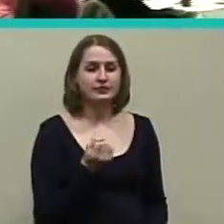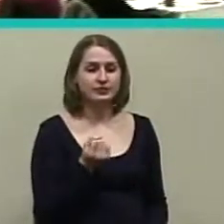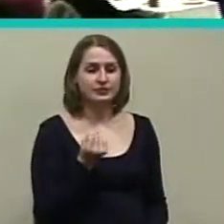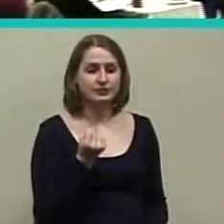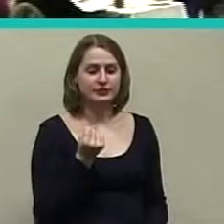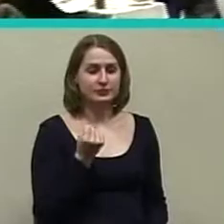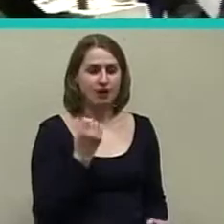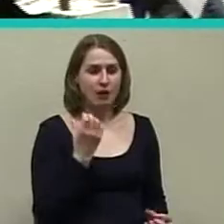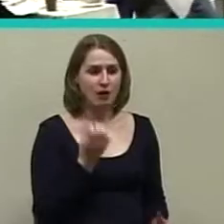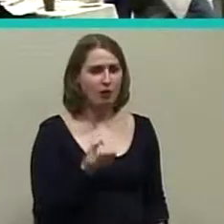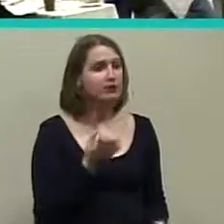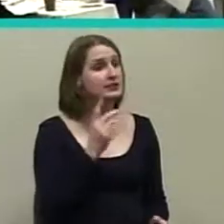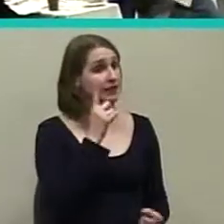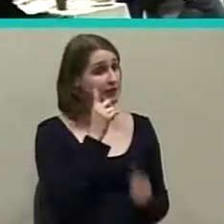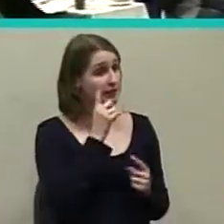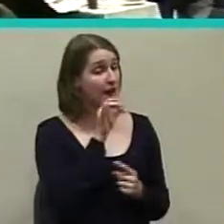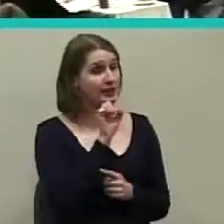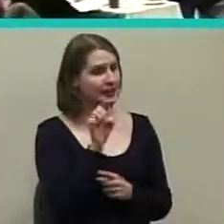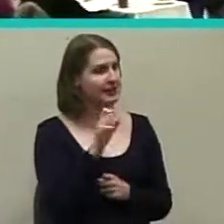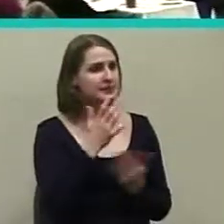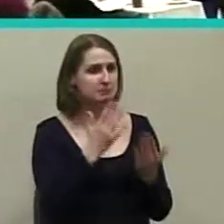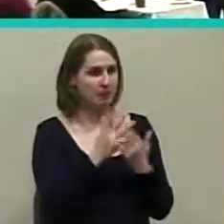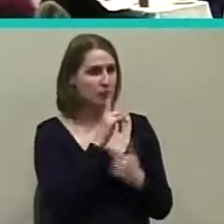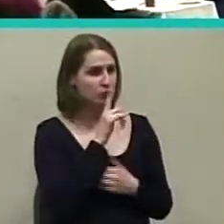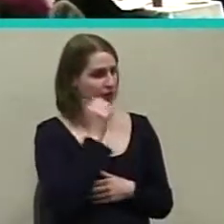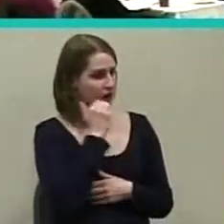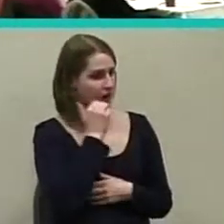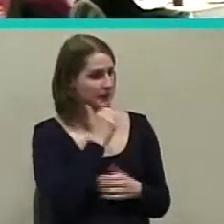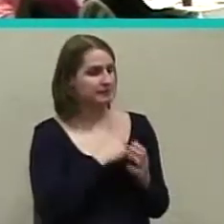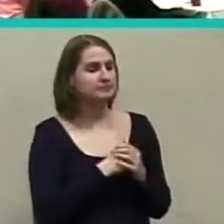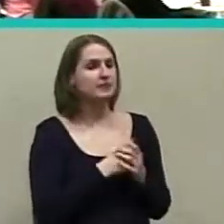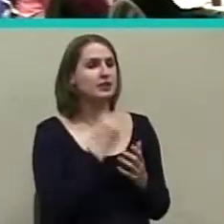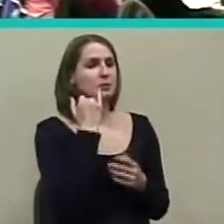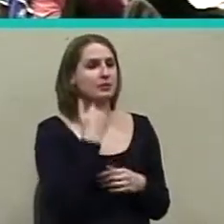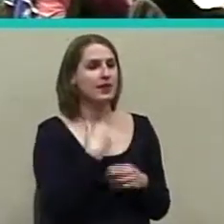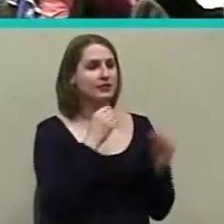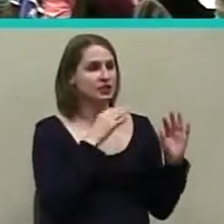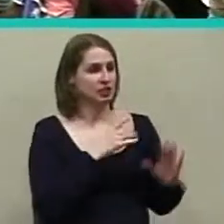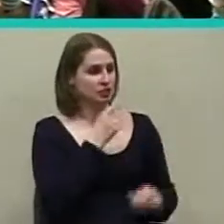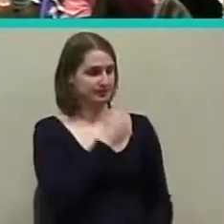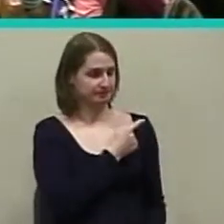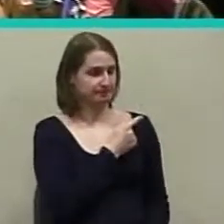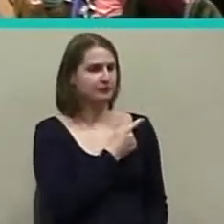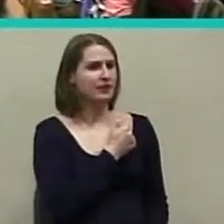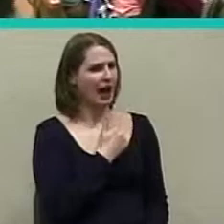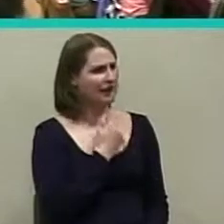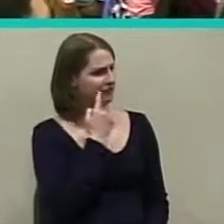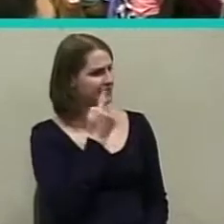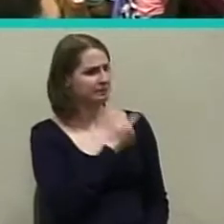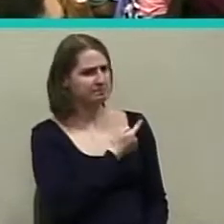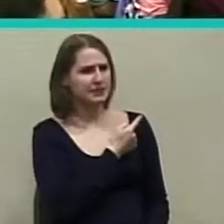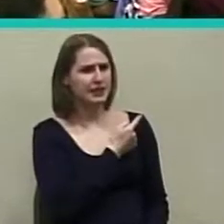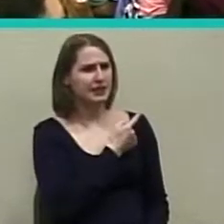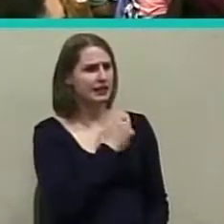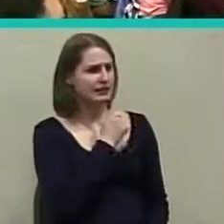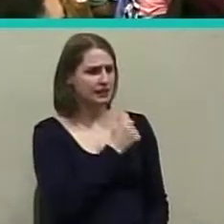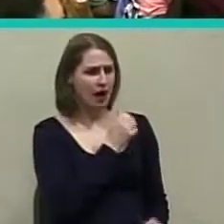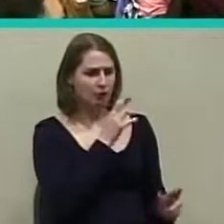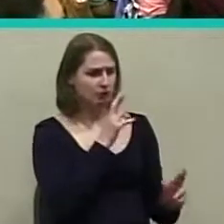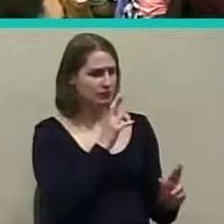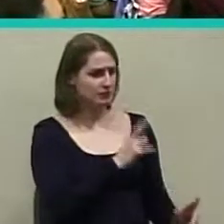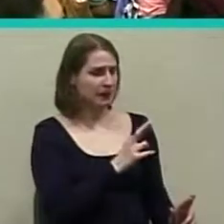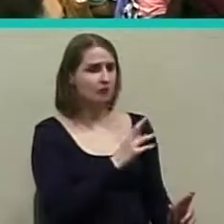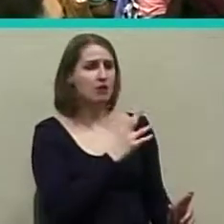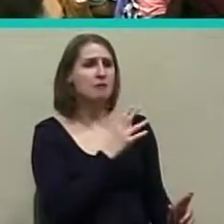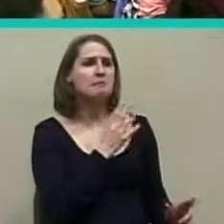put a case in mind that's probably pretty common. Let's say I've got a teacher who I think is being very disrespectful and embarrassing